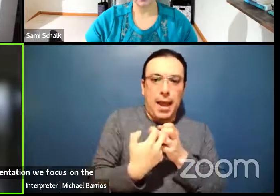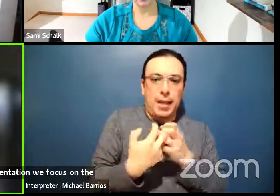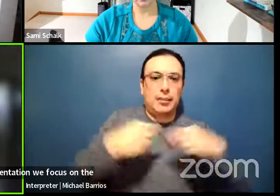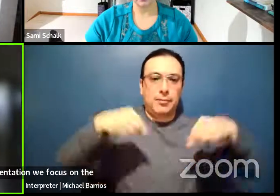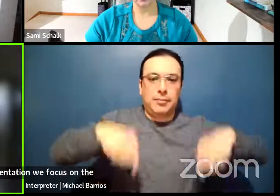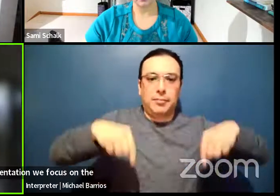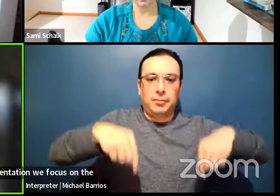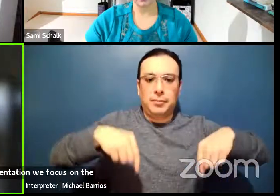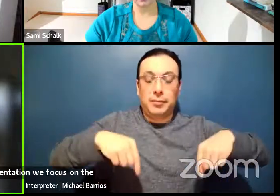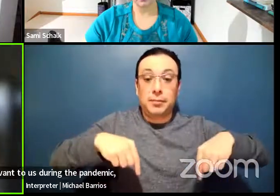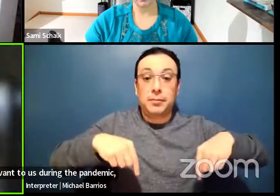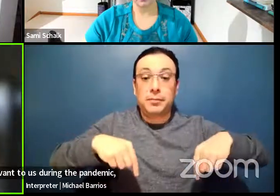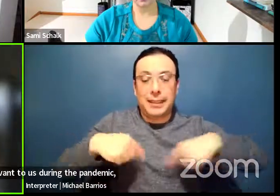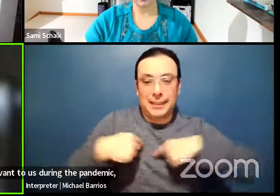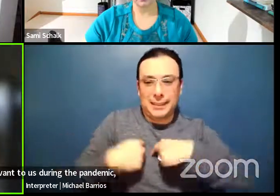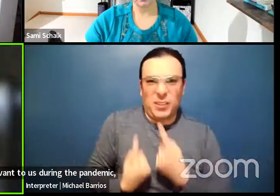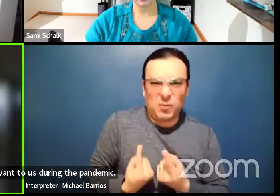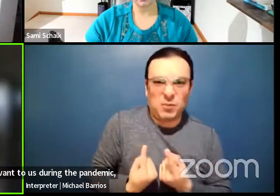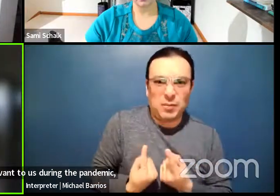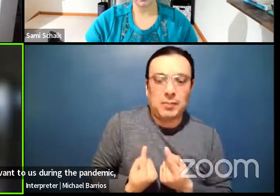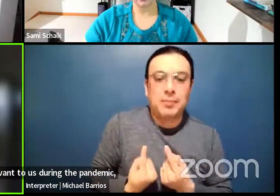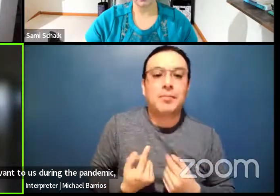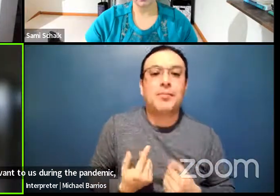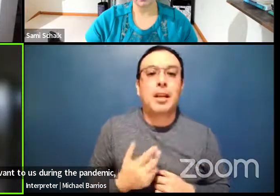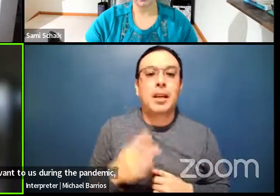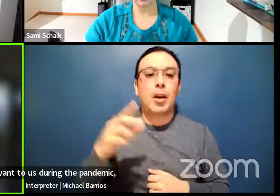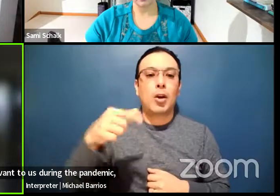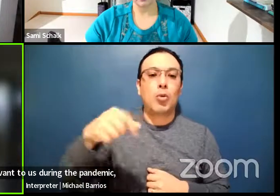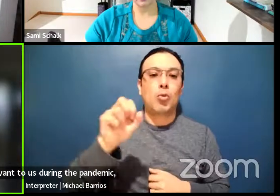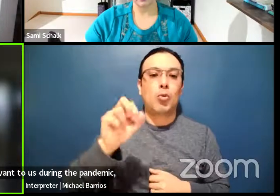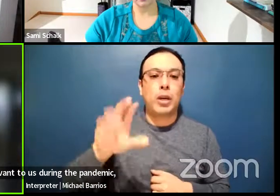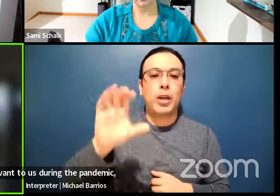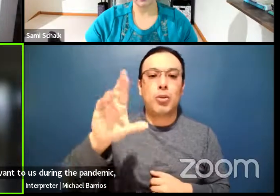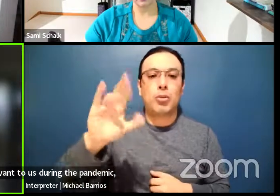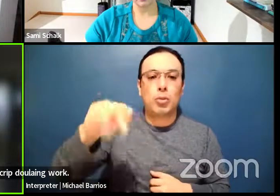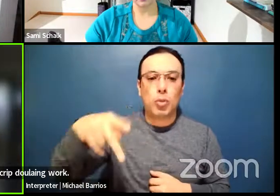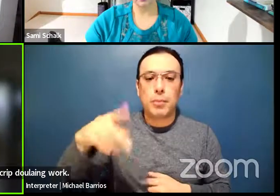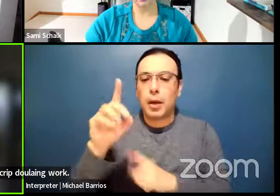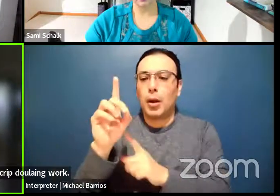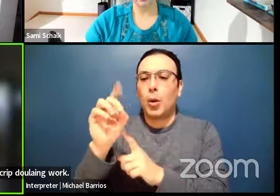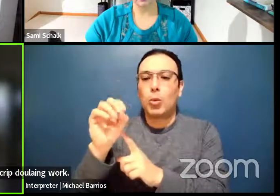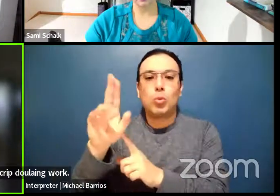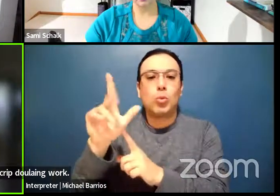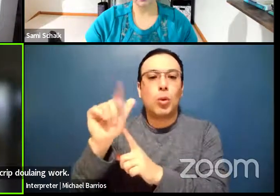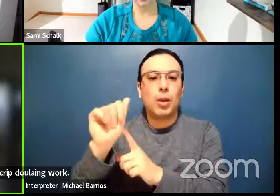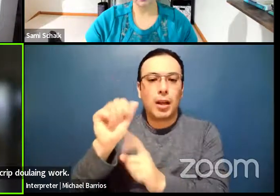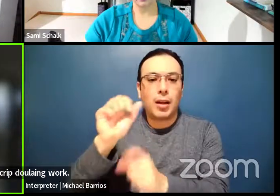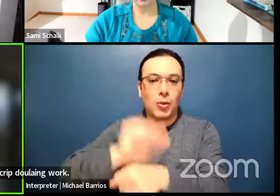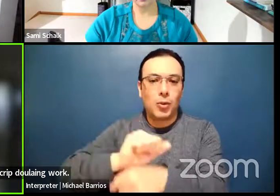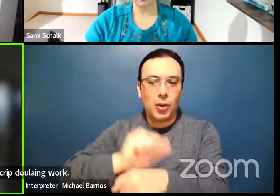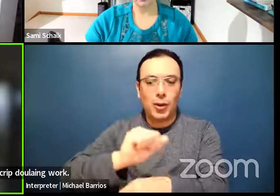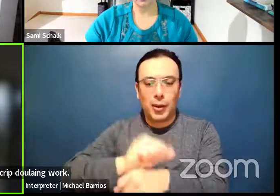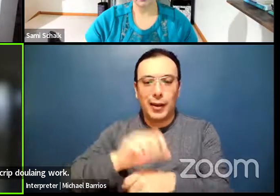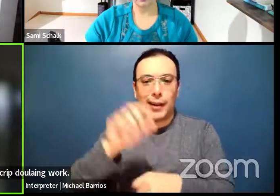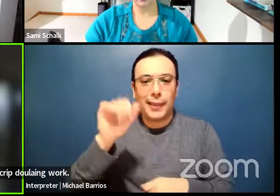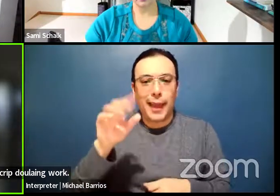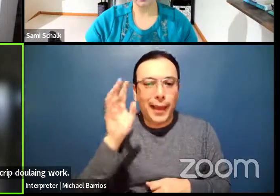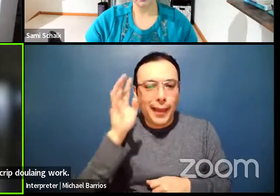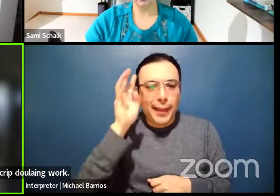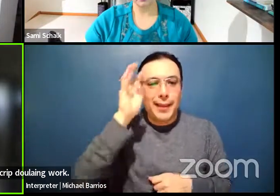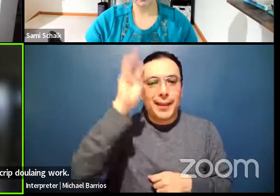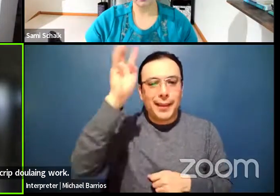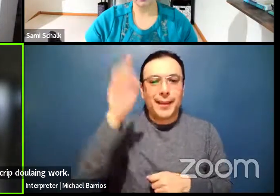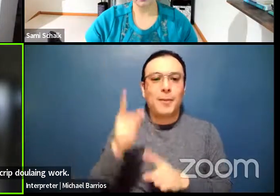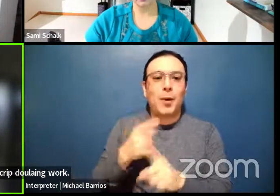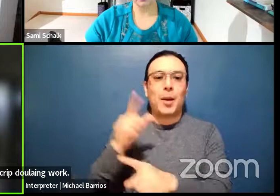work. We developed this term building on the work of disability justice activist Leah Lakshmi